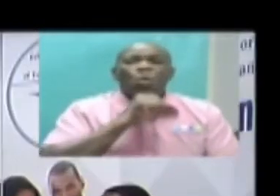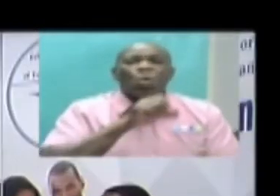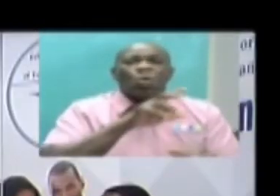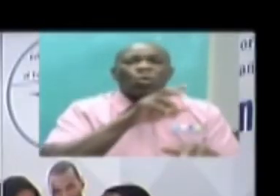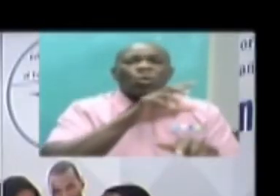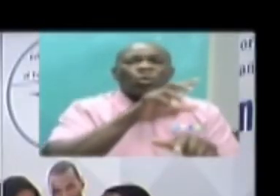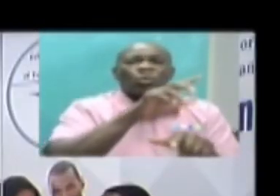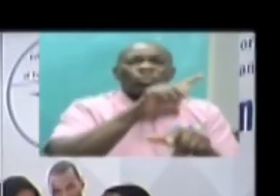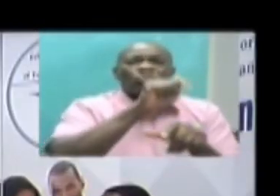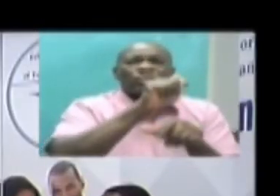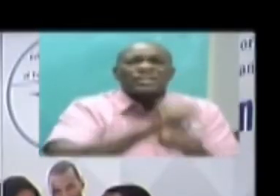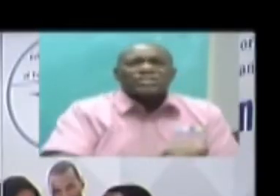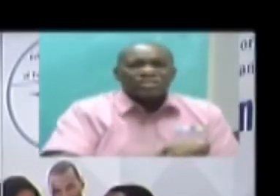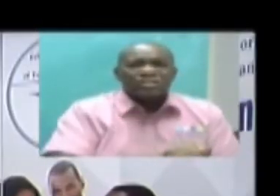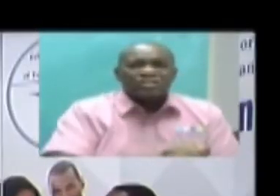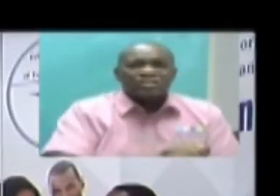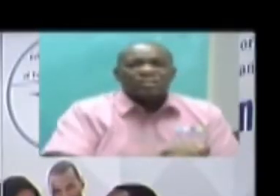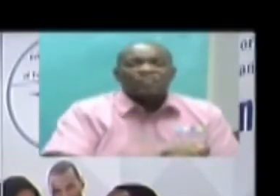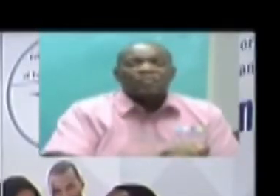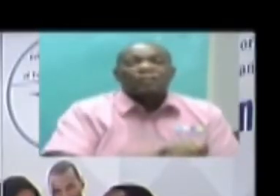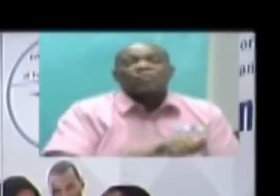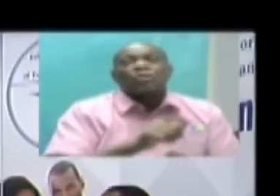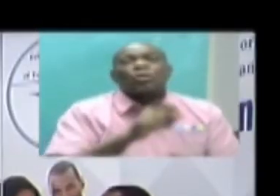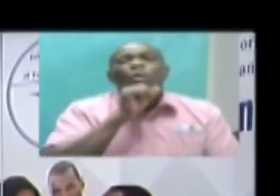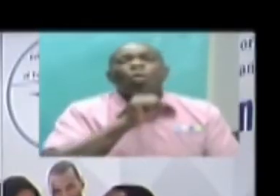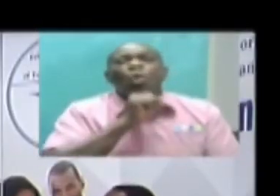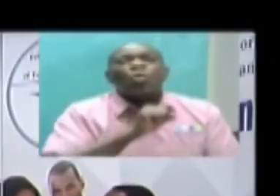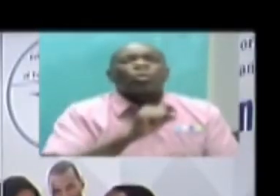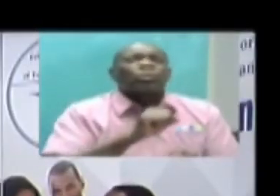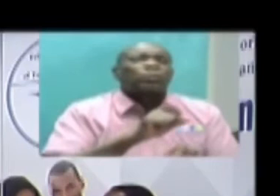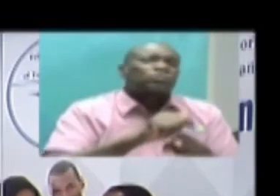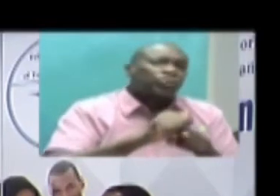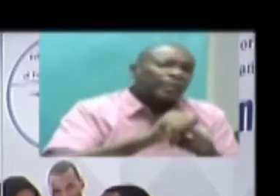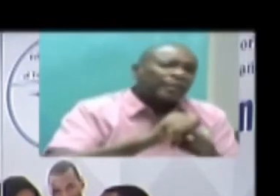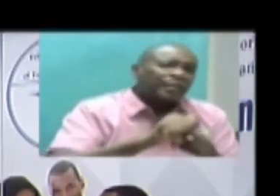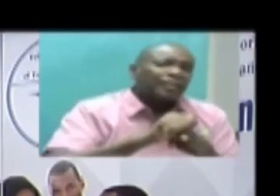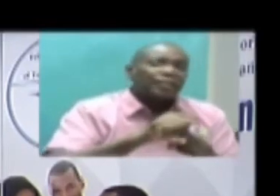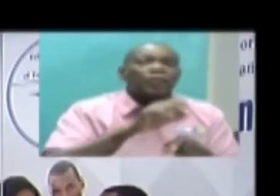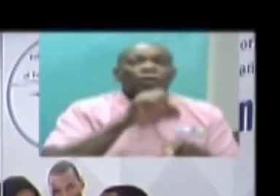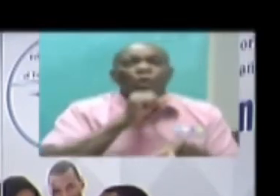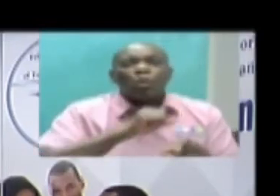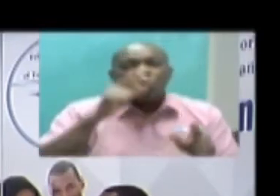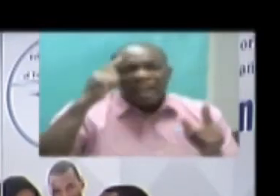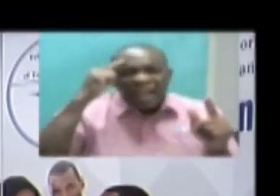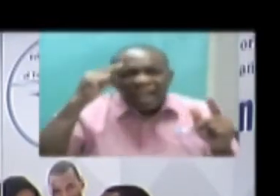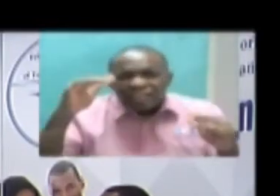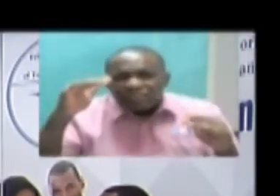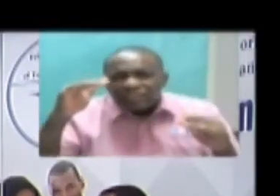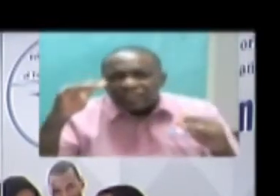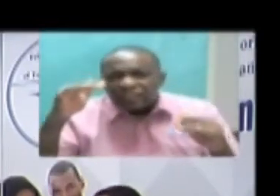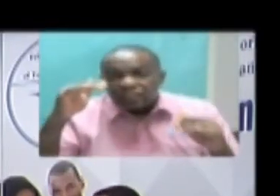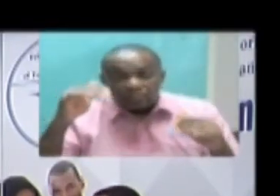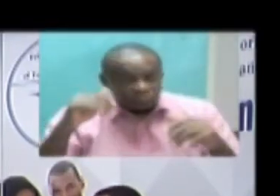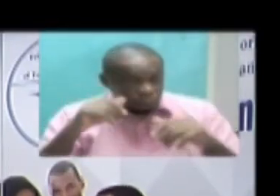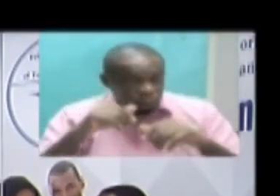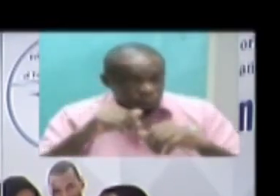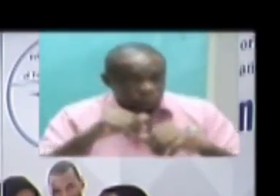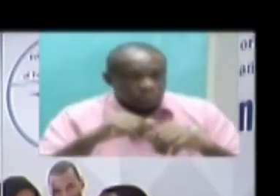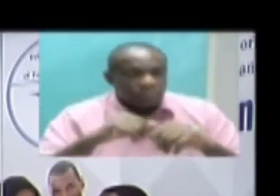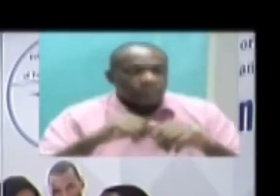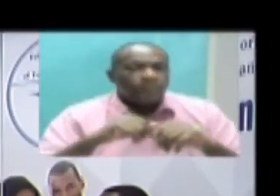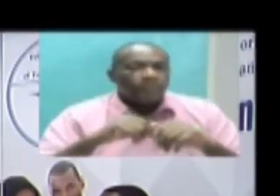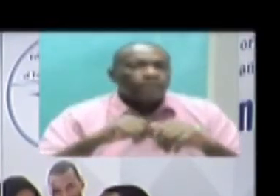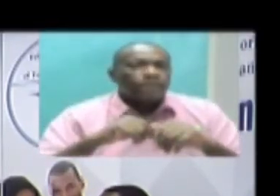the sensibilities and the training and the expectations of a time that's gone? Well, one thing that we know is